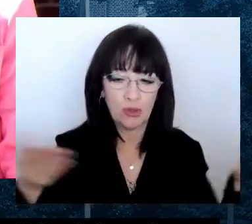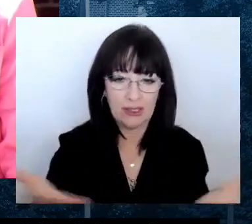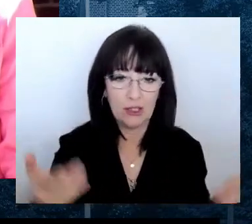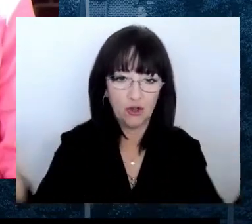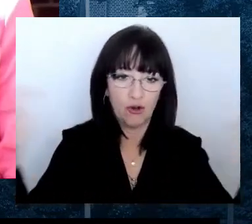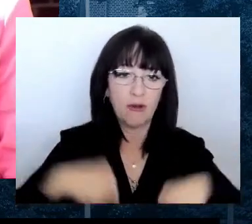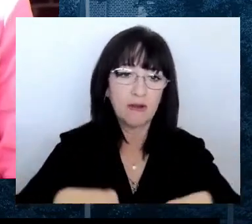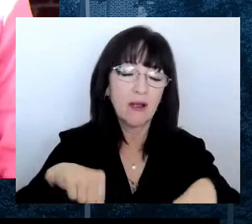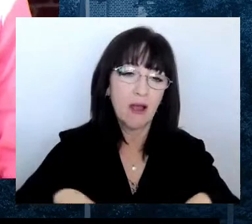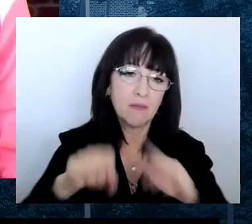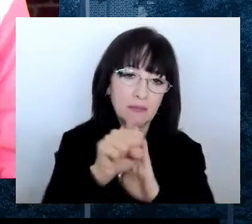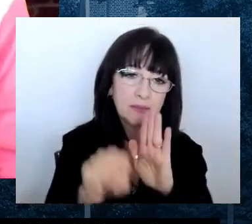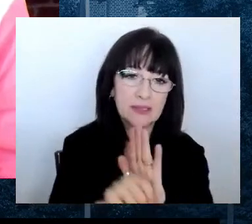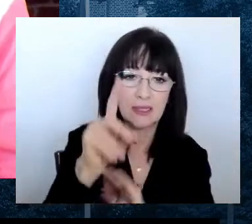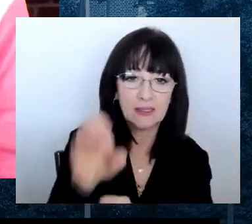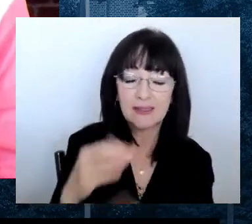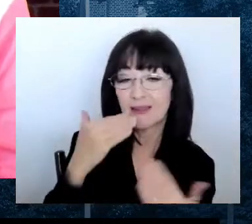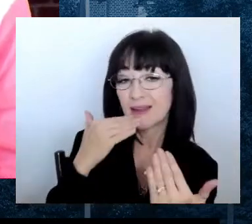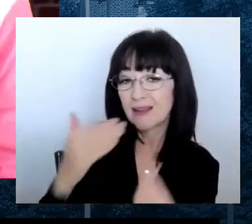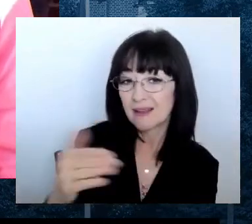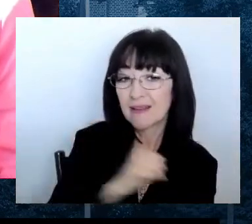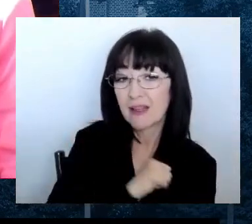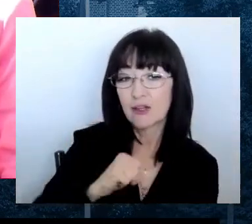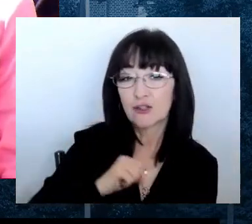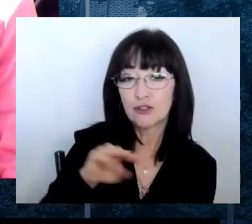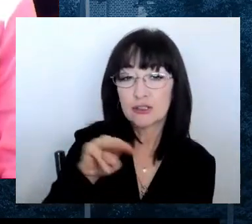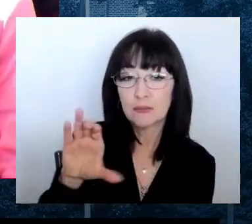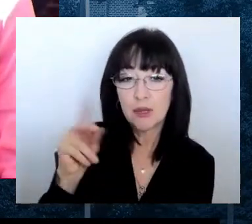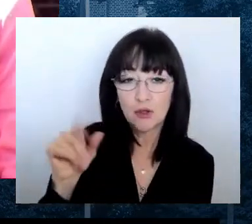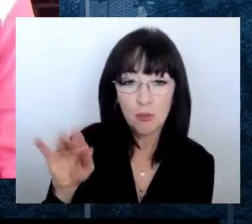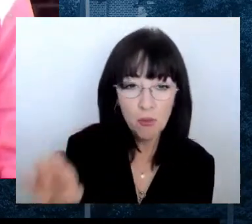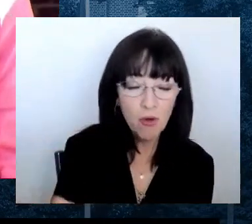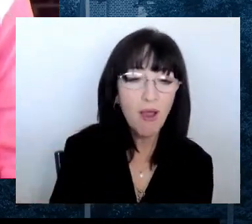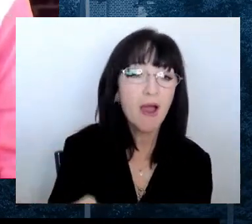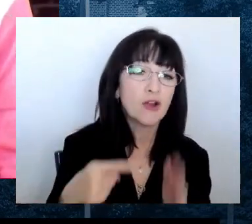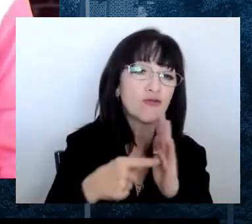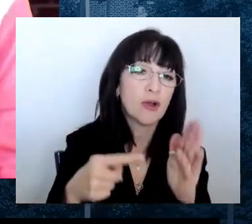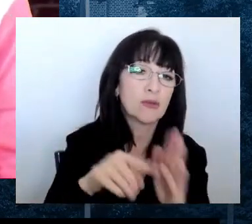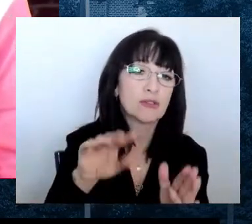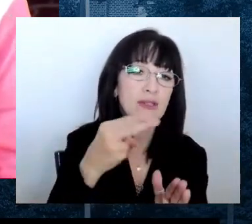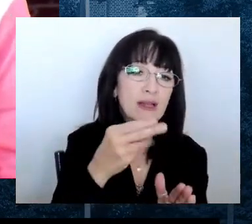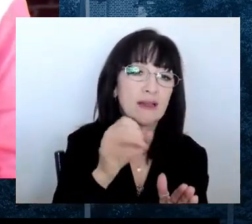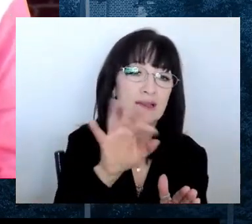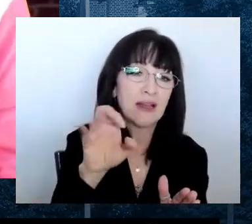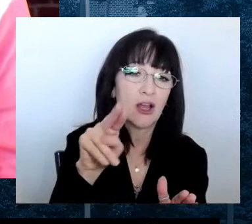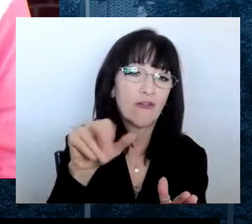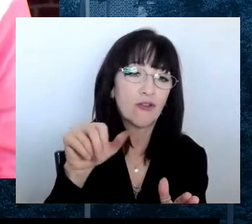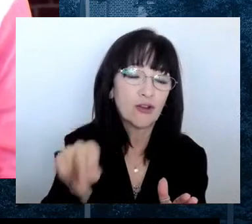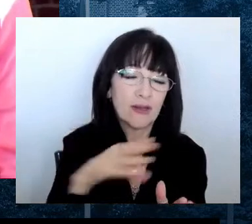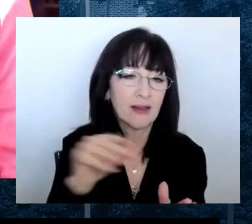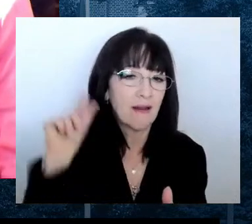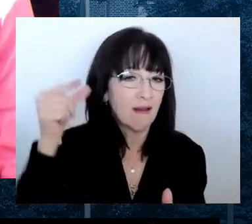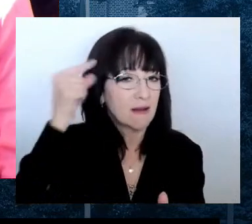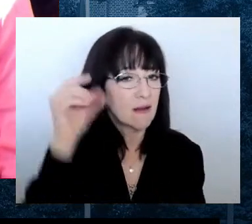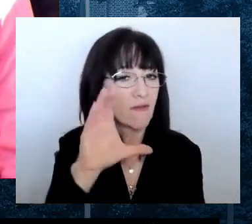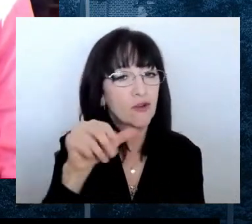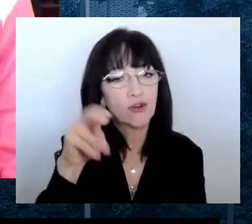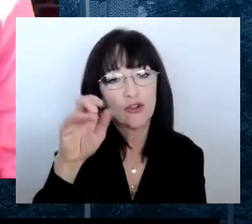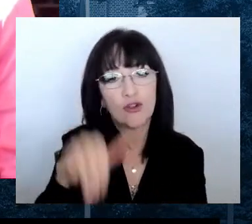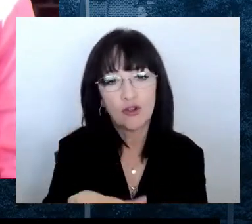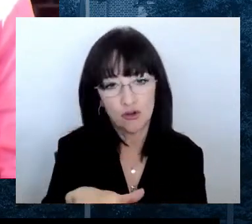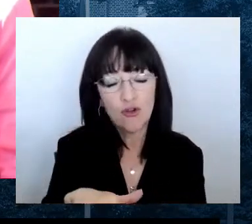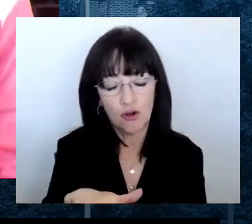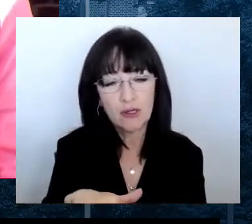Thanks to Senator McBride, Representative Heffernan, Governor Carney, and every legislator and state official who with